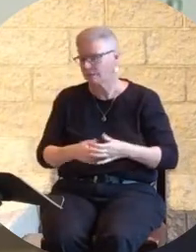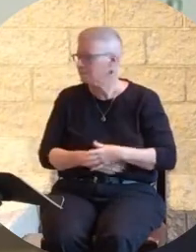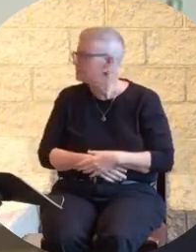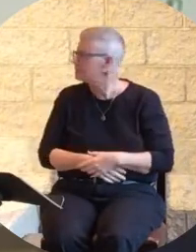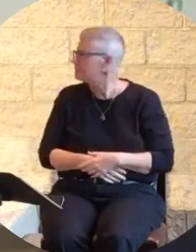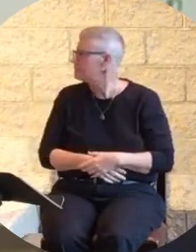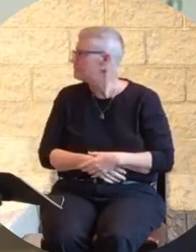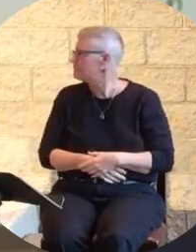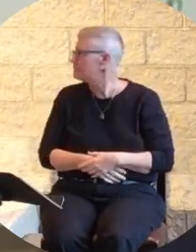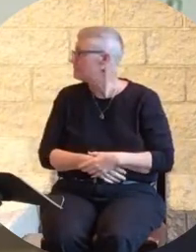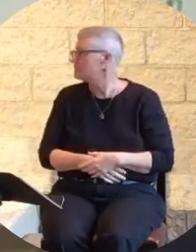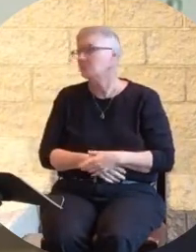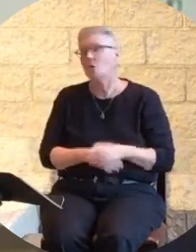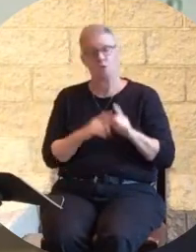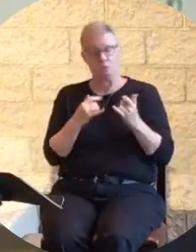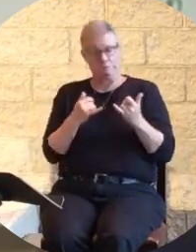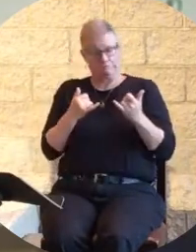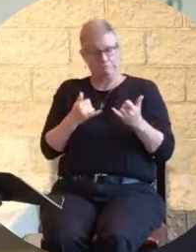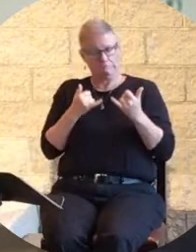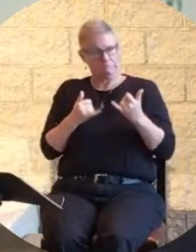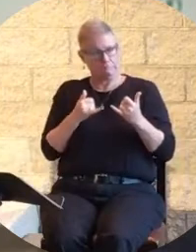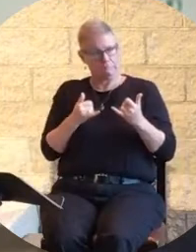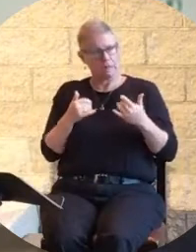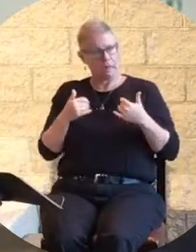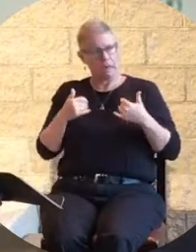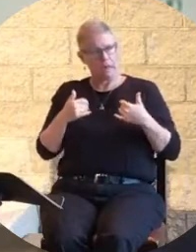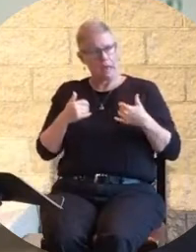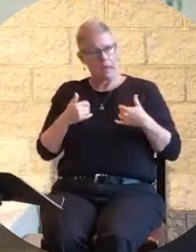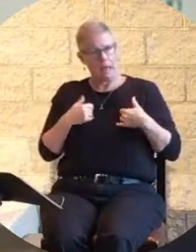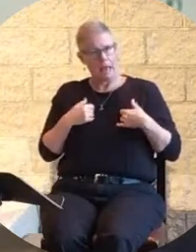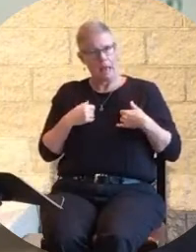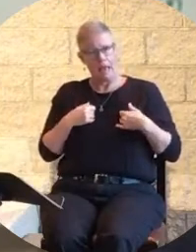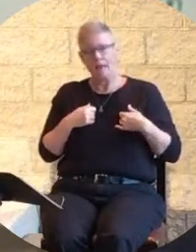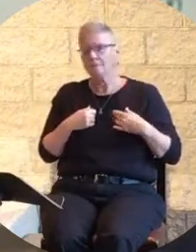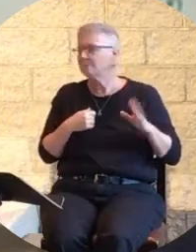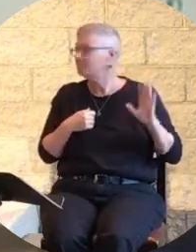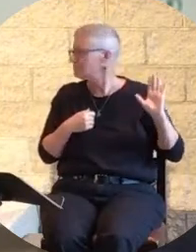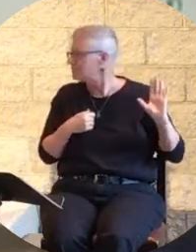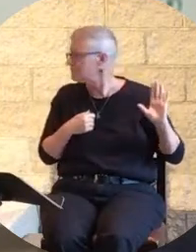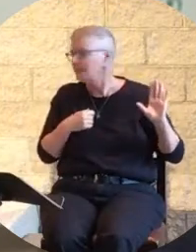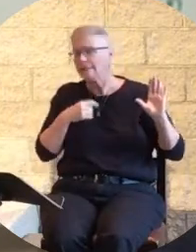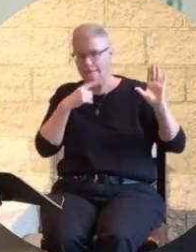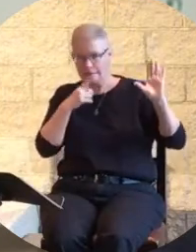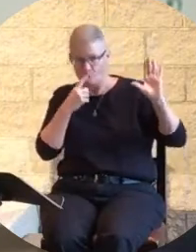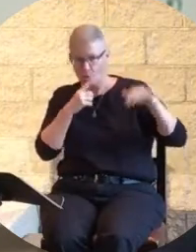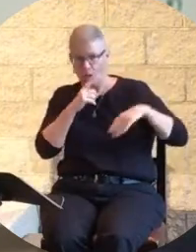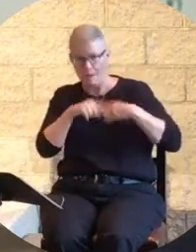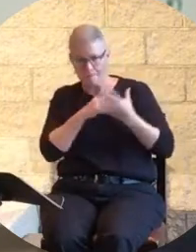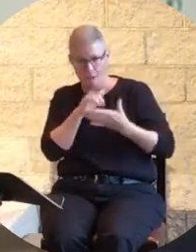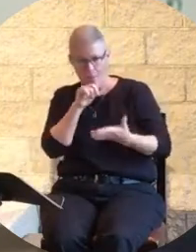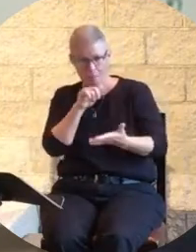actually have, at this moment, a testimony about Prosperity Plus from